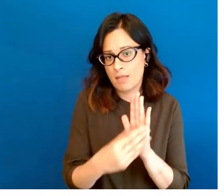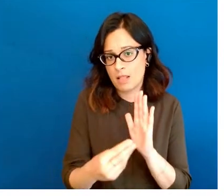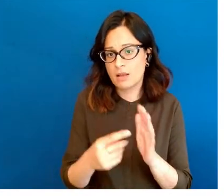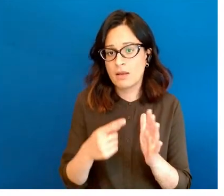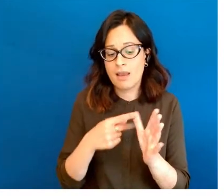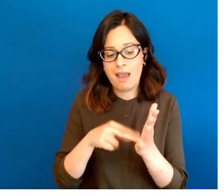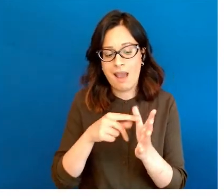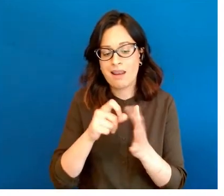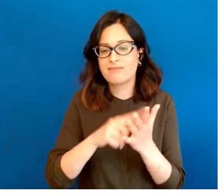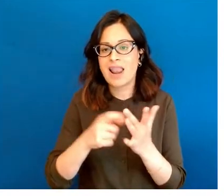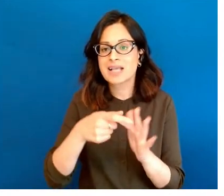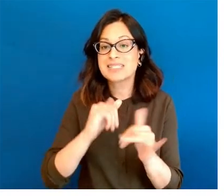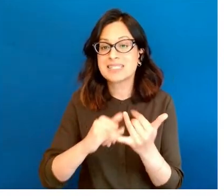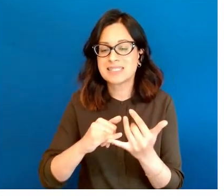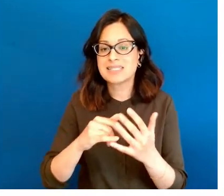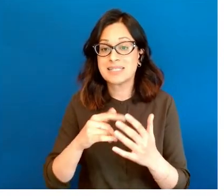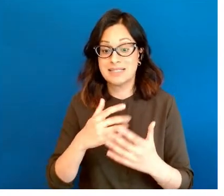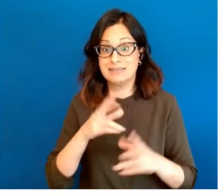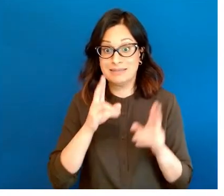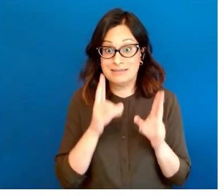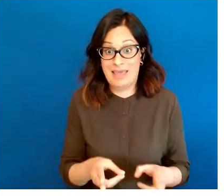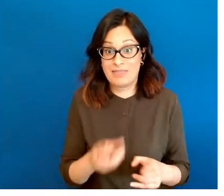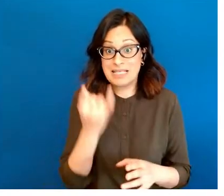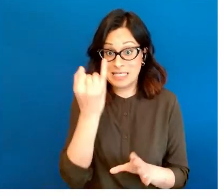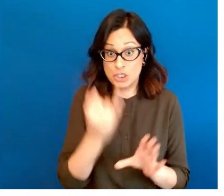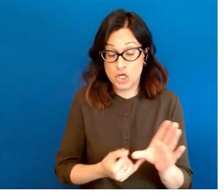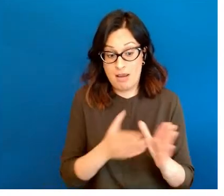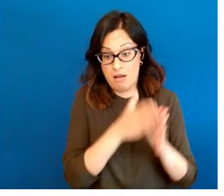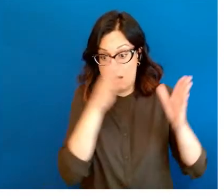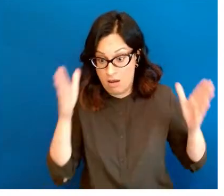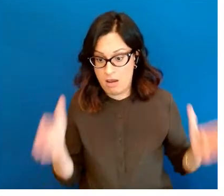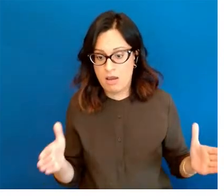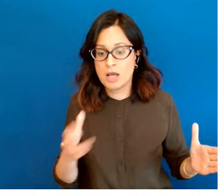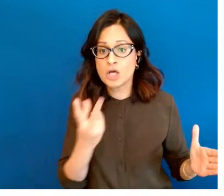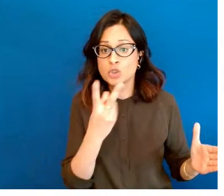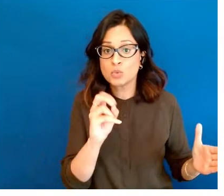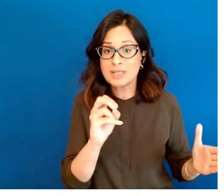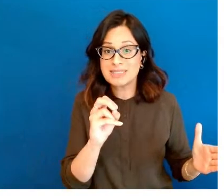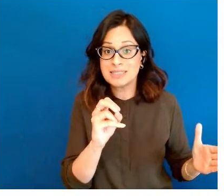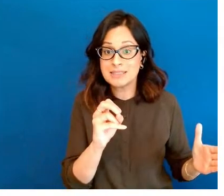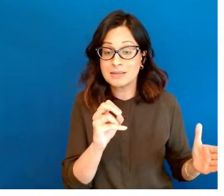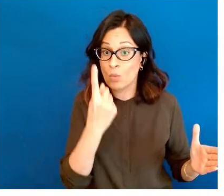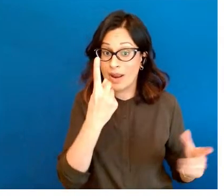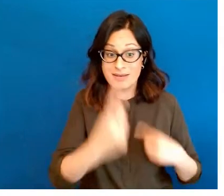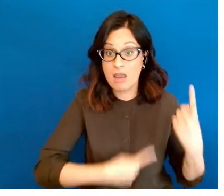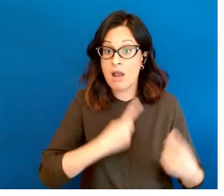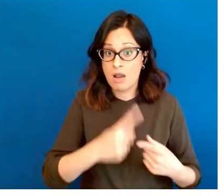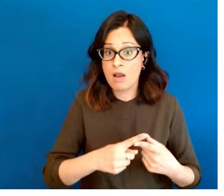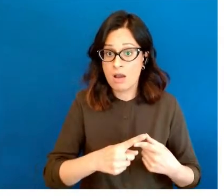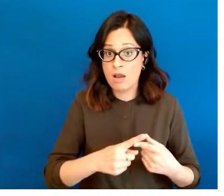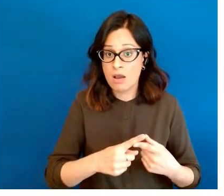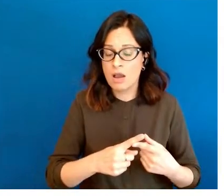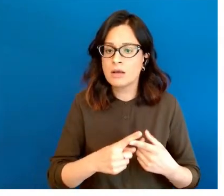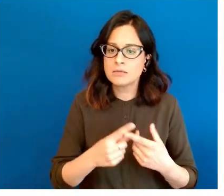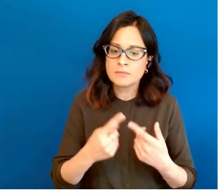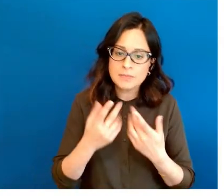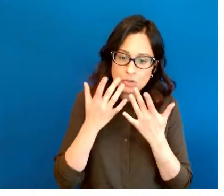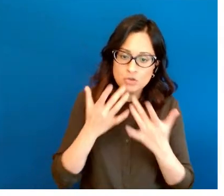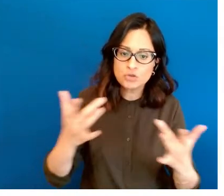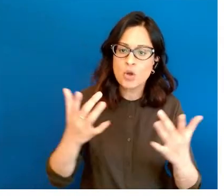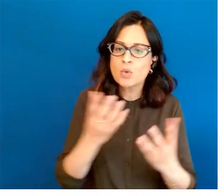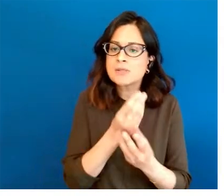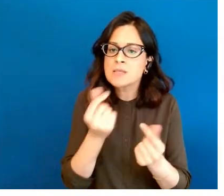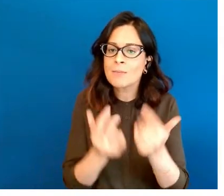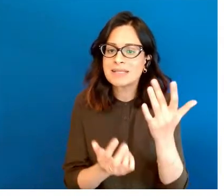deaths over a 6-year period in this study were approximately 20 per year. And I'm going to present you some data very briefly from